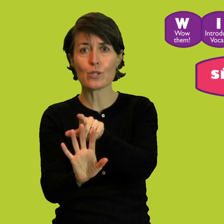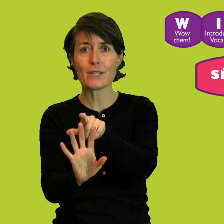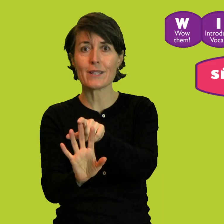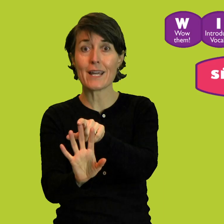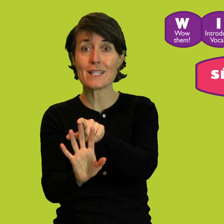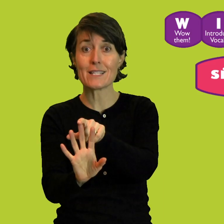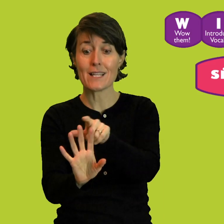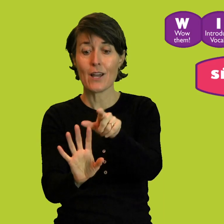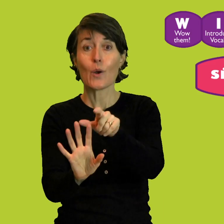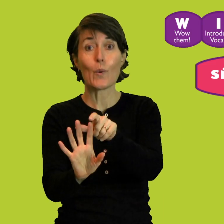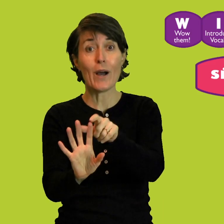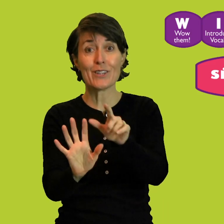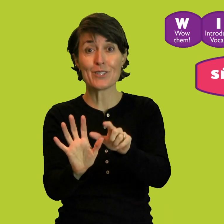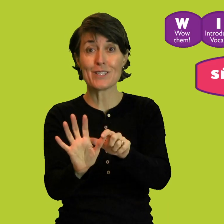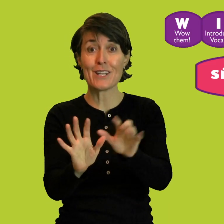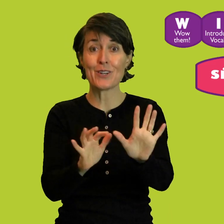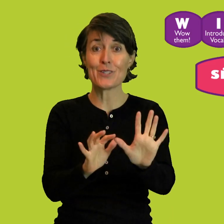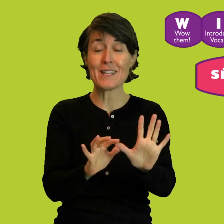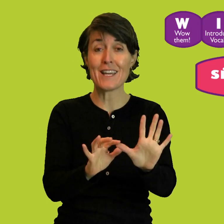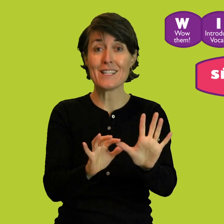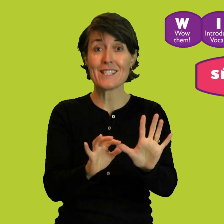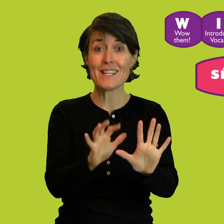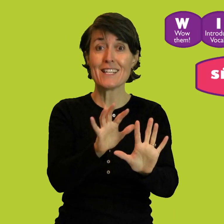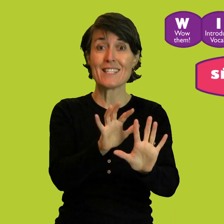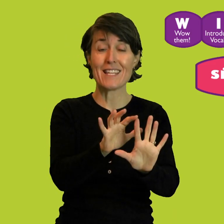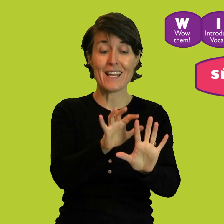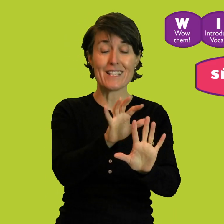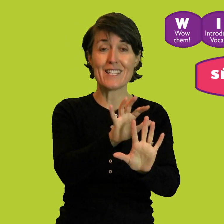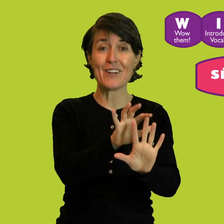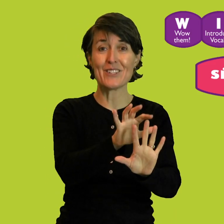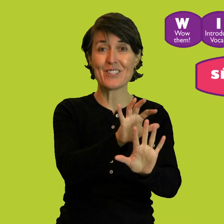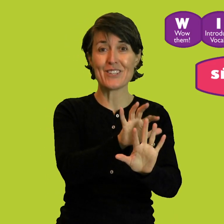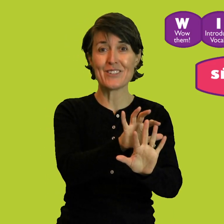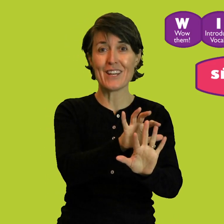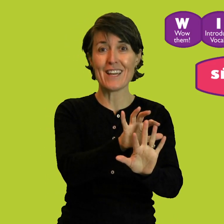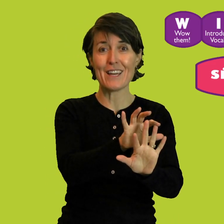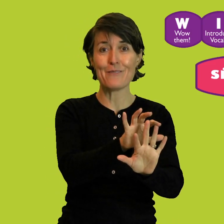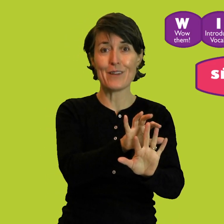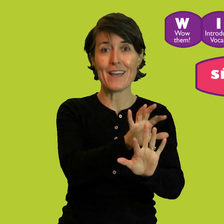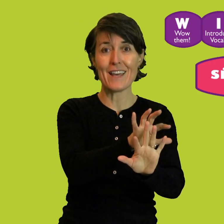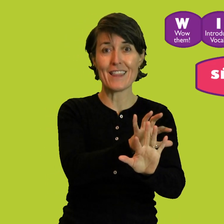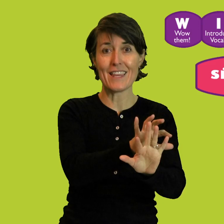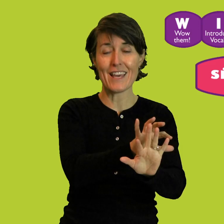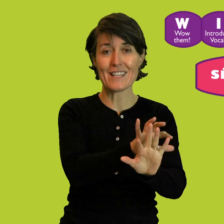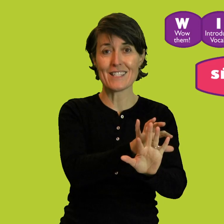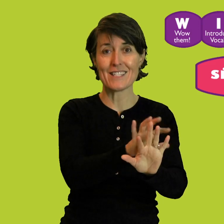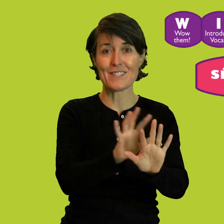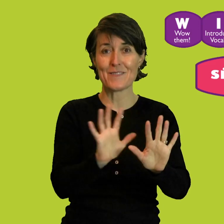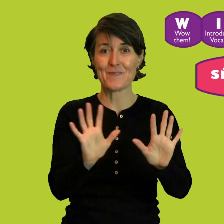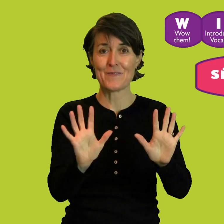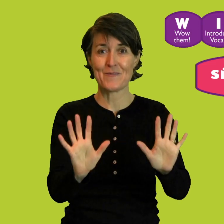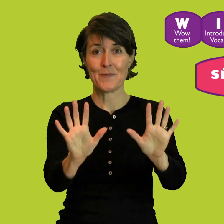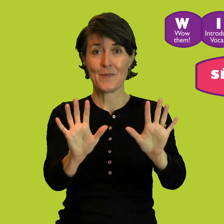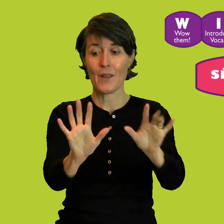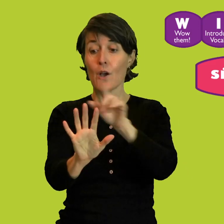1, 2, 3, 4, 5, 6, 7, 8, 9, 10.